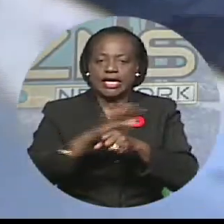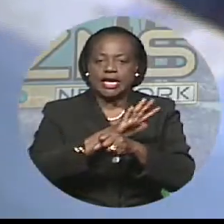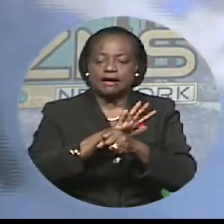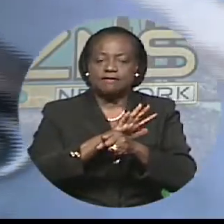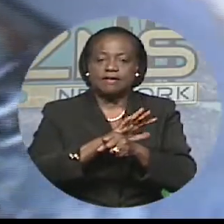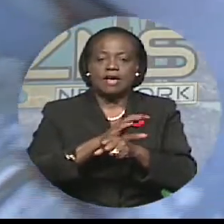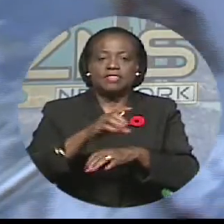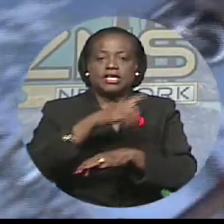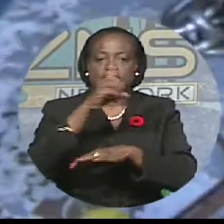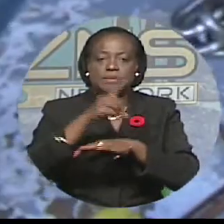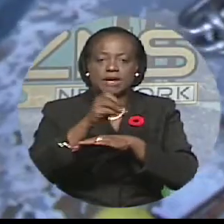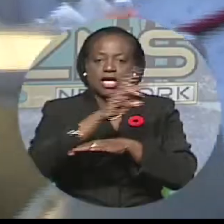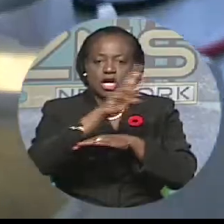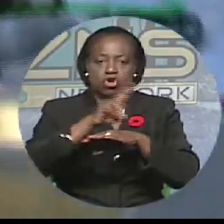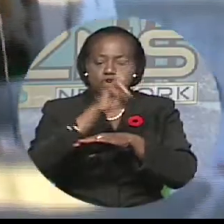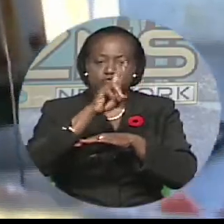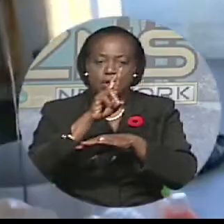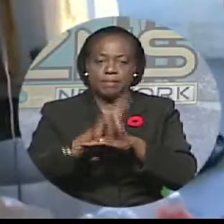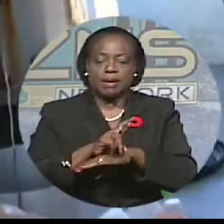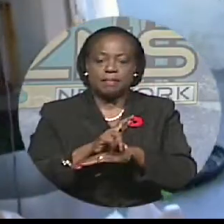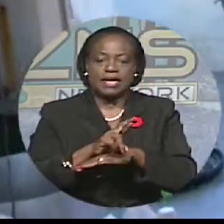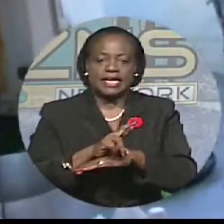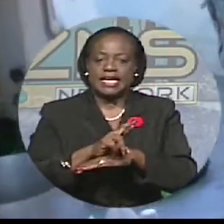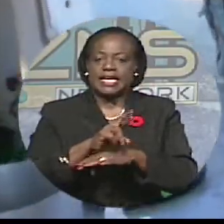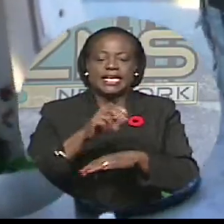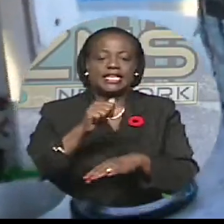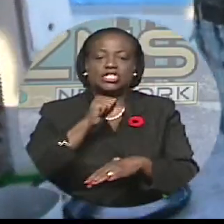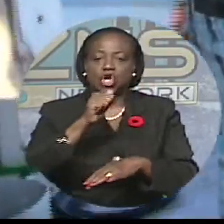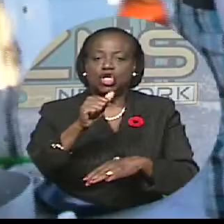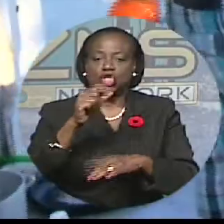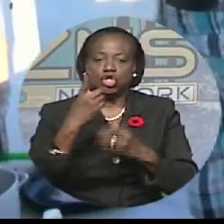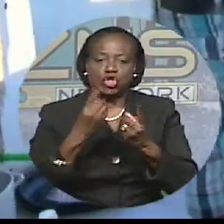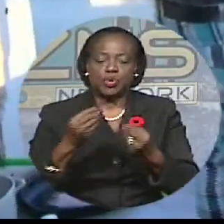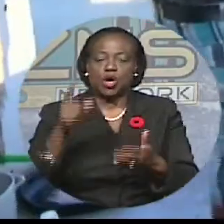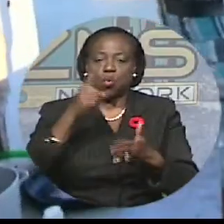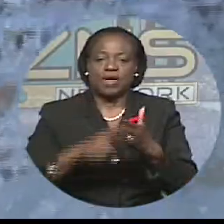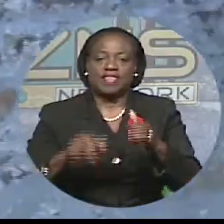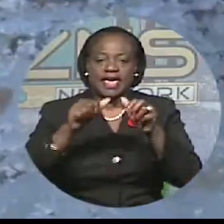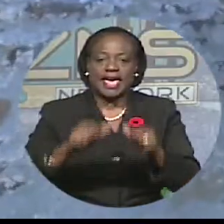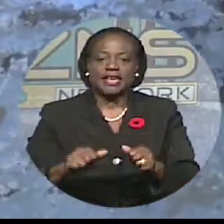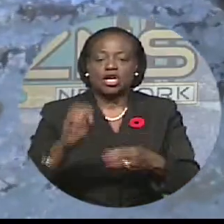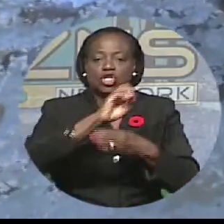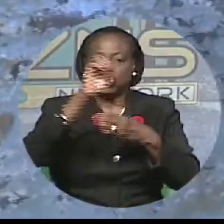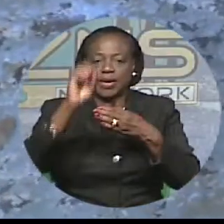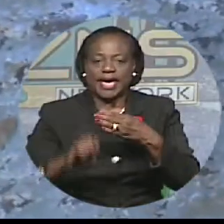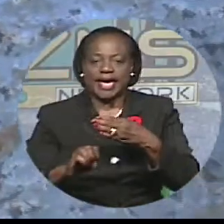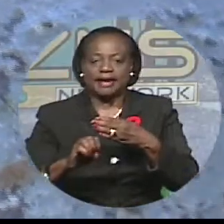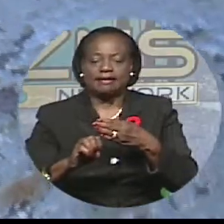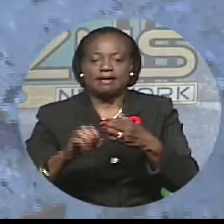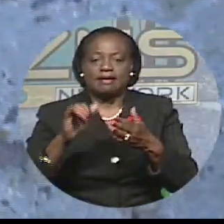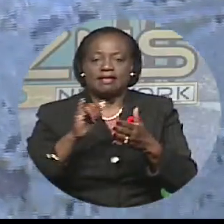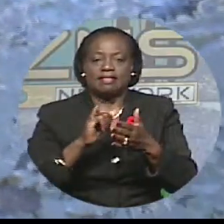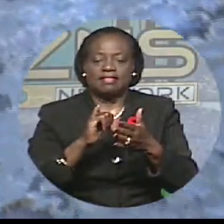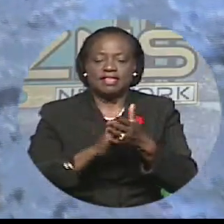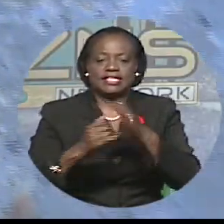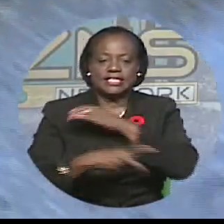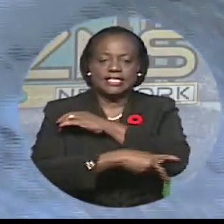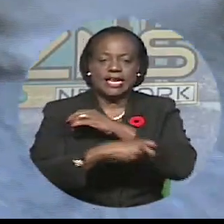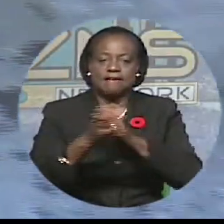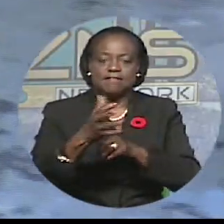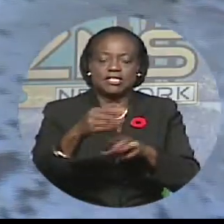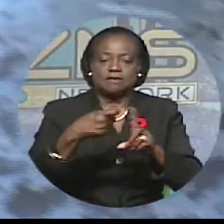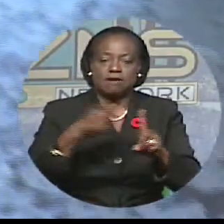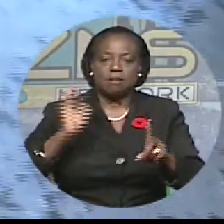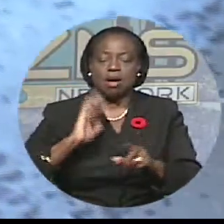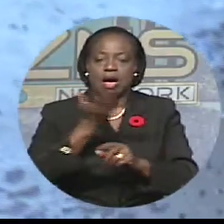he's still not satisfied that the Dominicans are doing what they can to end this assault on our waters. The Bahamas, he maintains,